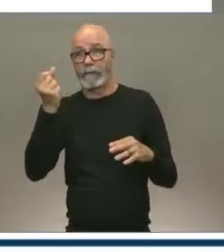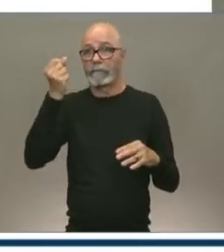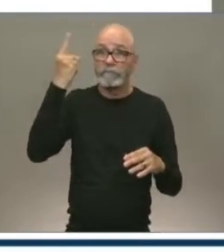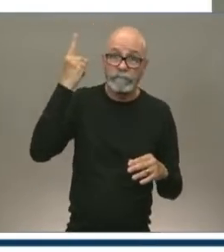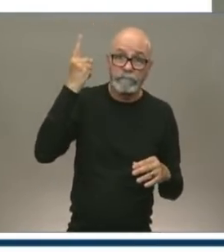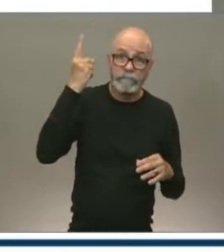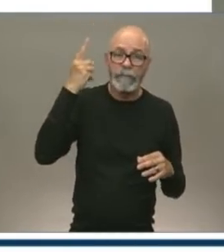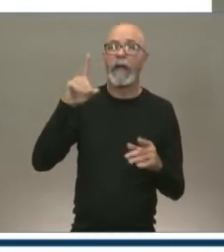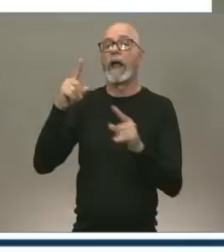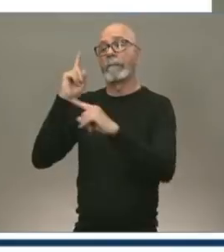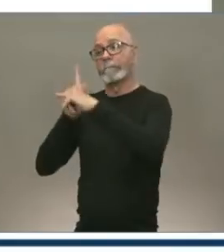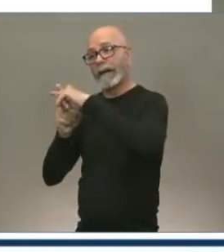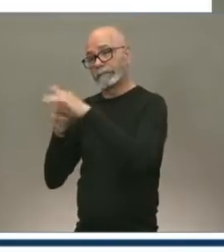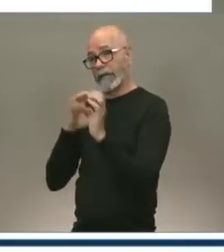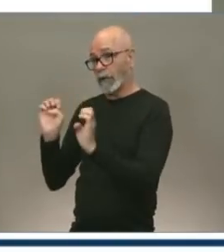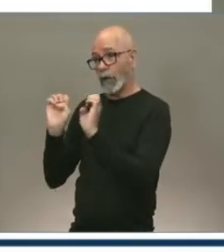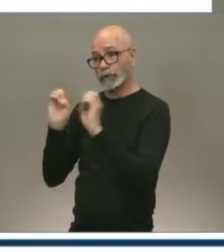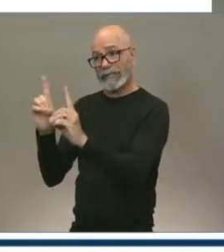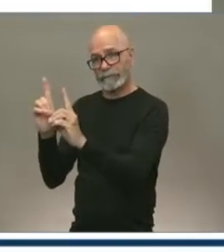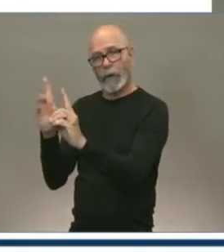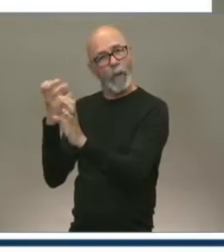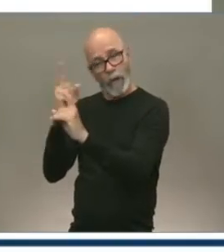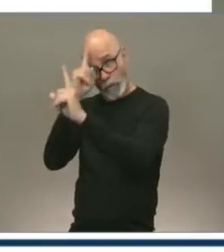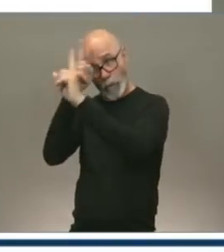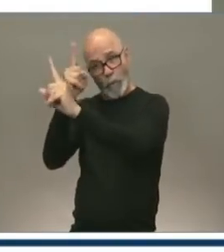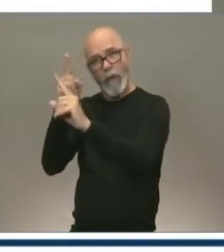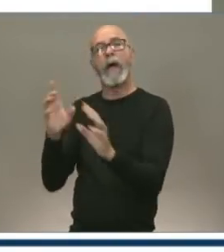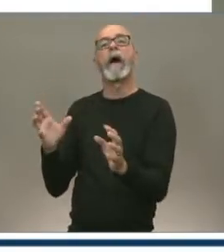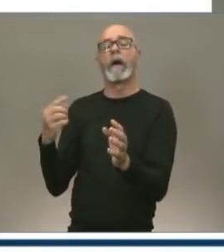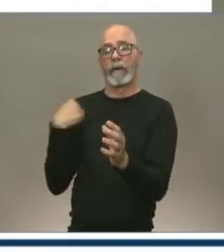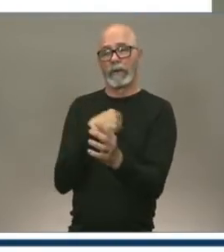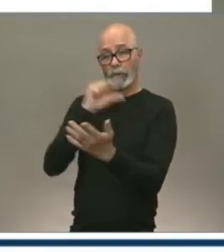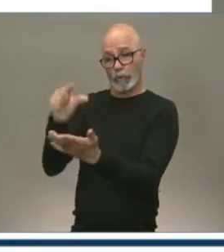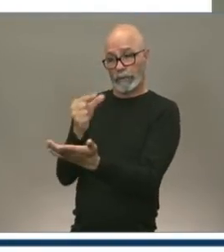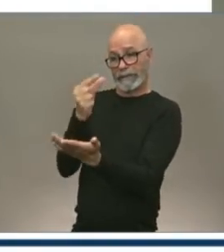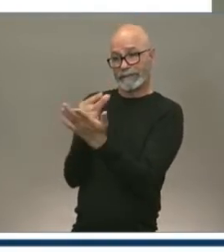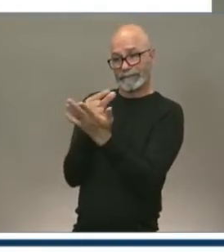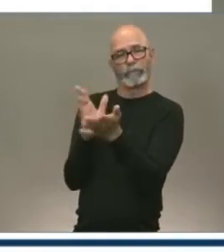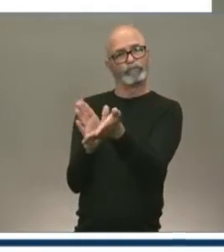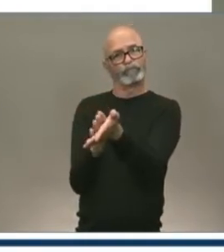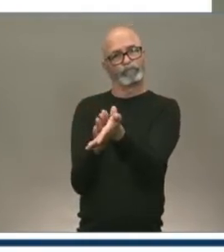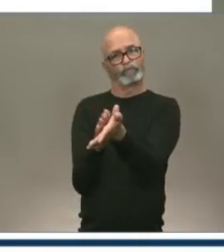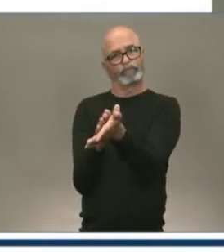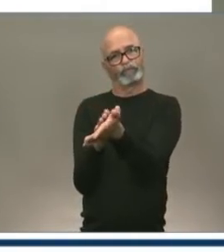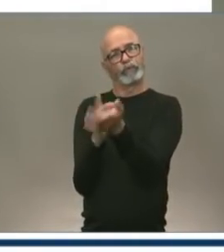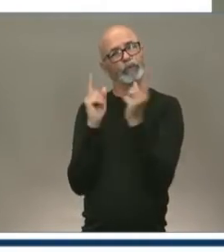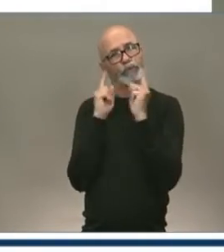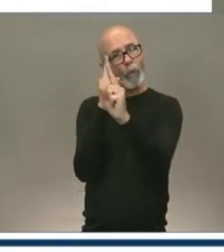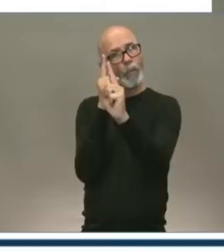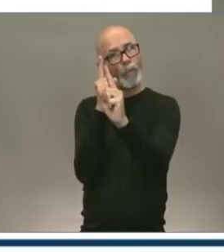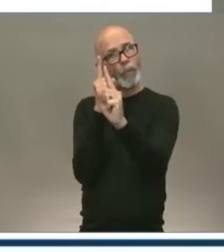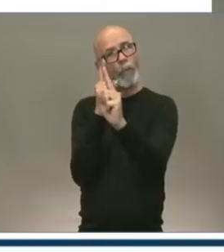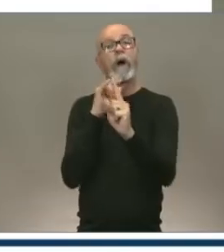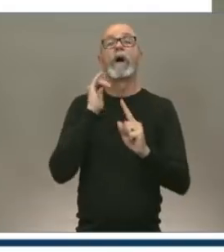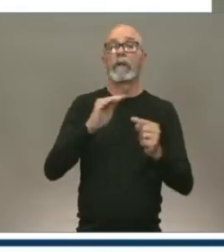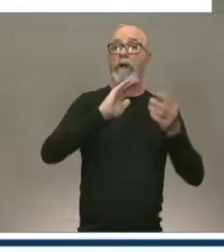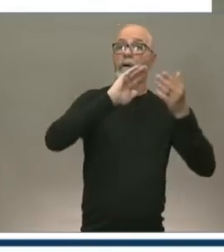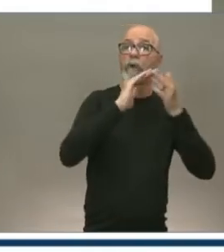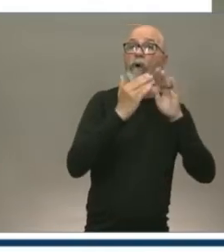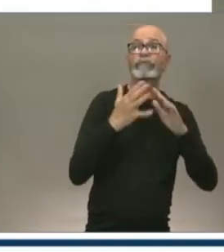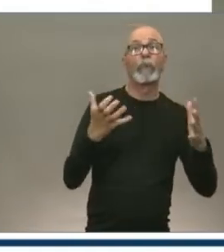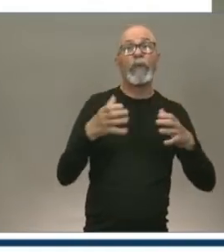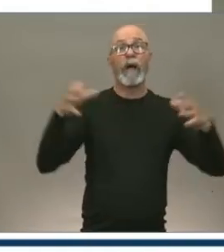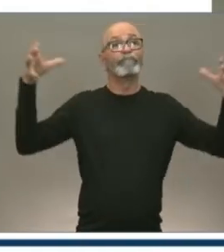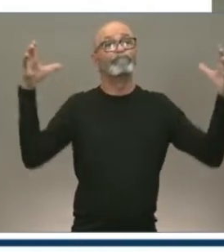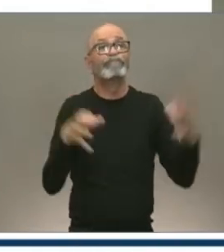on graduation, recognition of educational achievement. It's up to communities if they want to organize proms. And if they want to have a